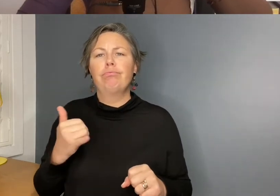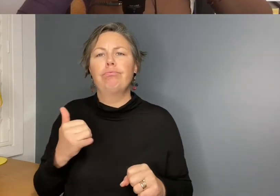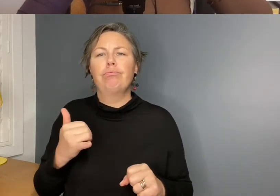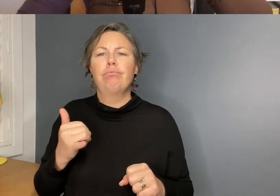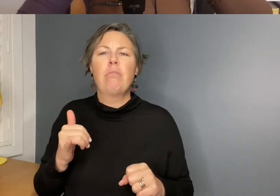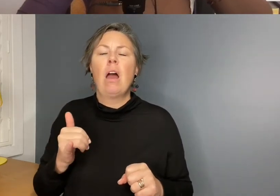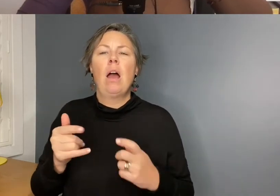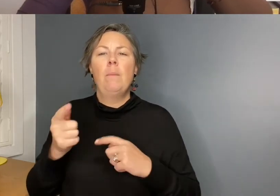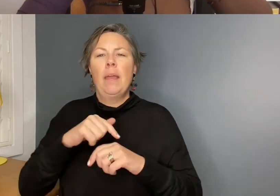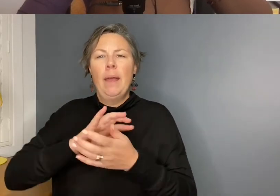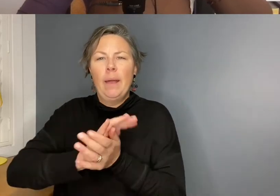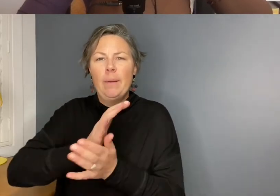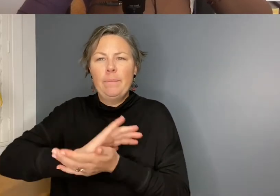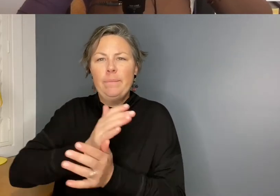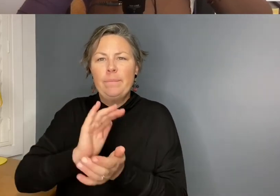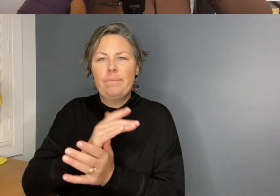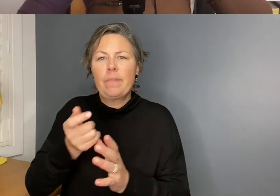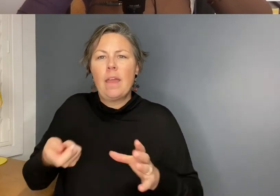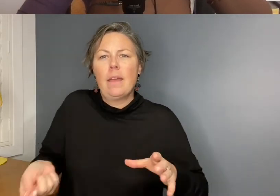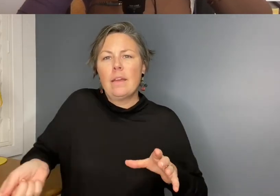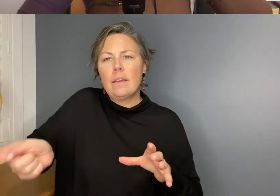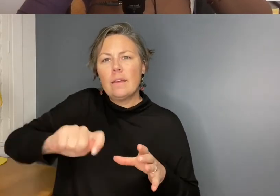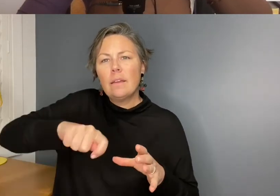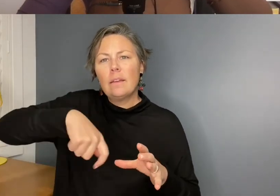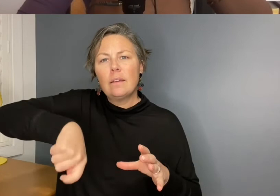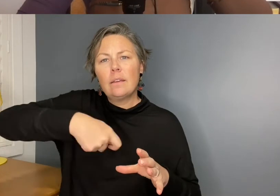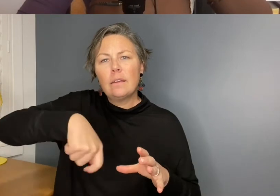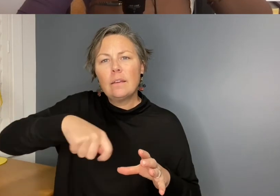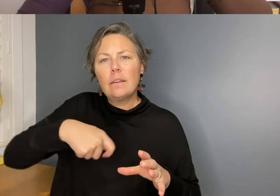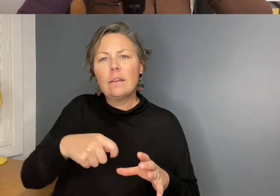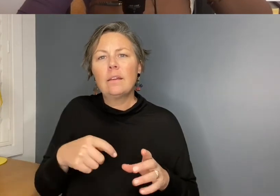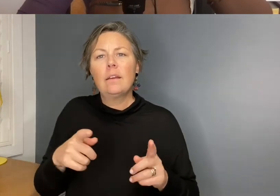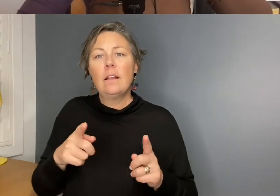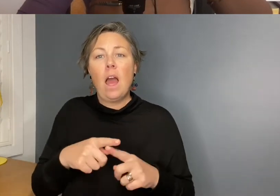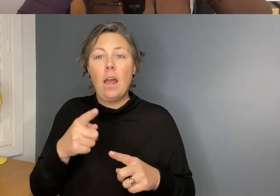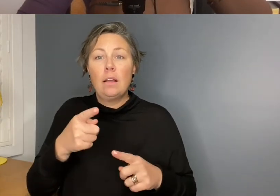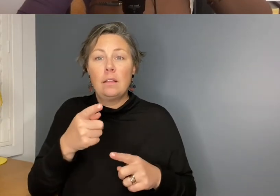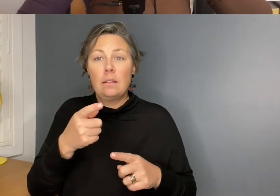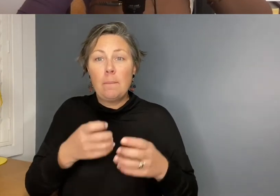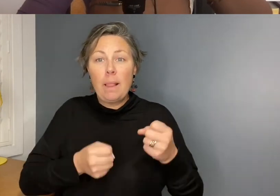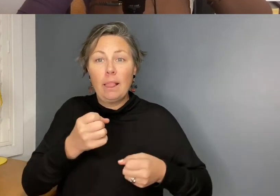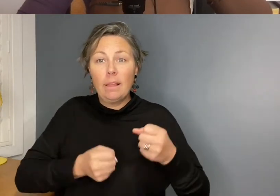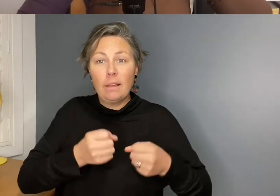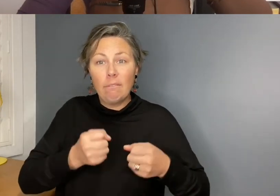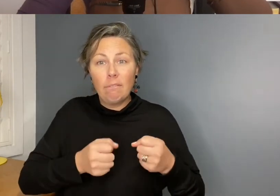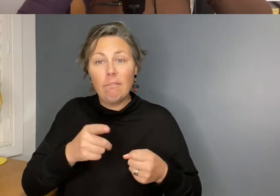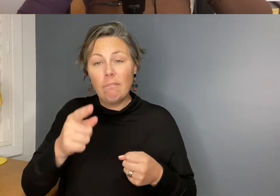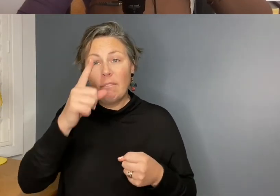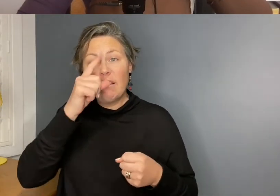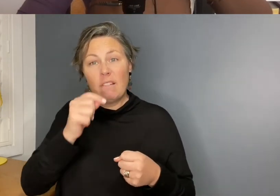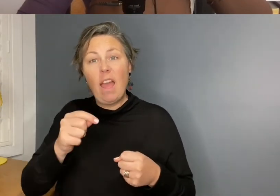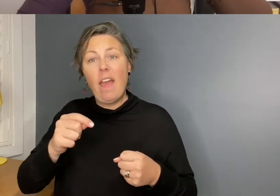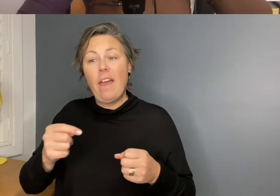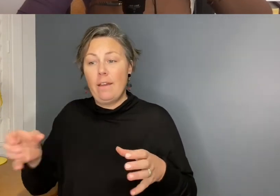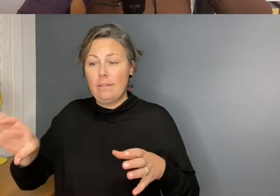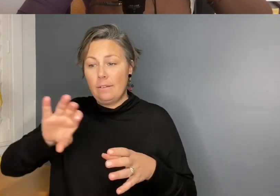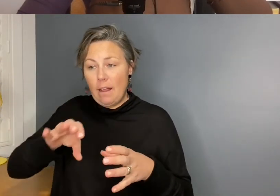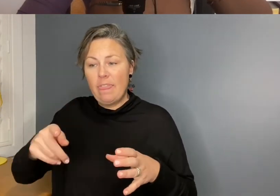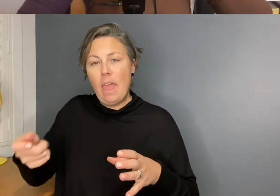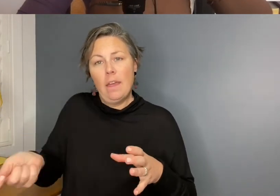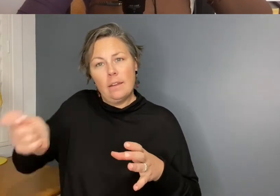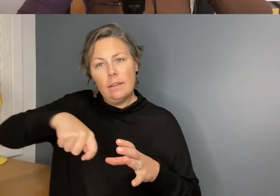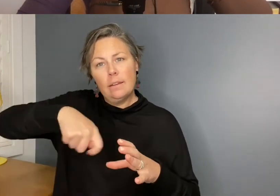that you can mix into plant milk or breast milk or whatever you're feeding your kids. So that can be useful